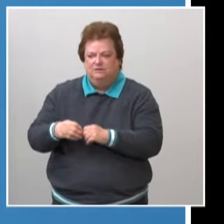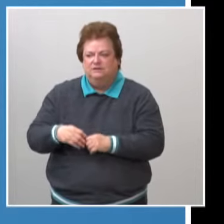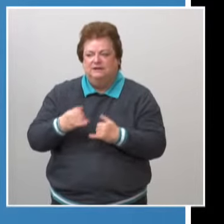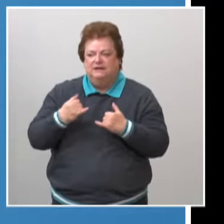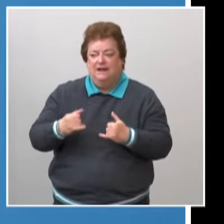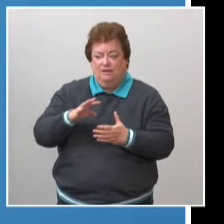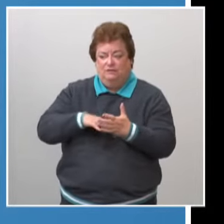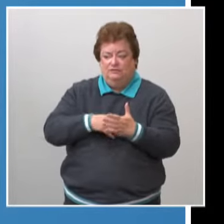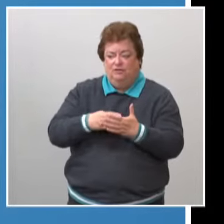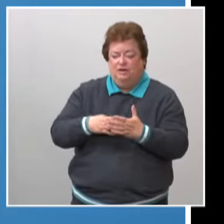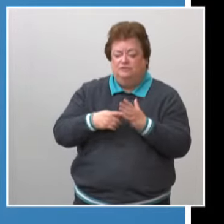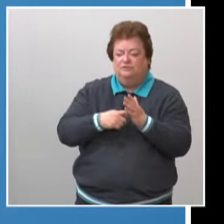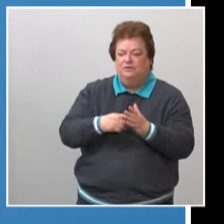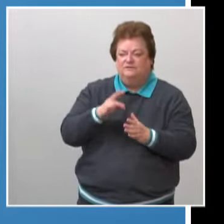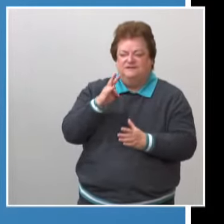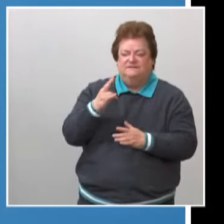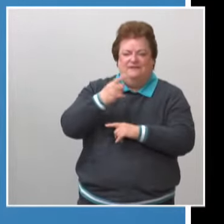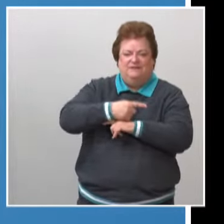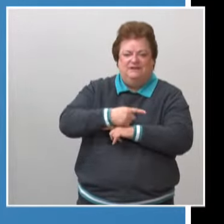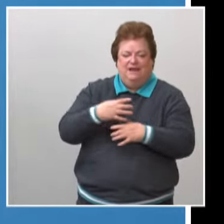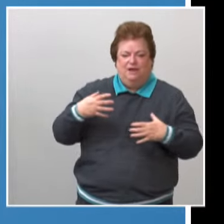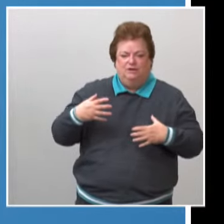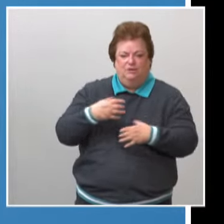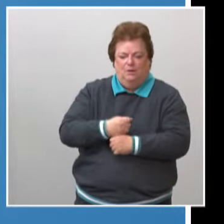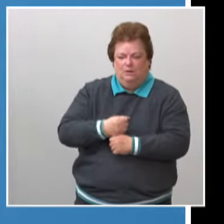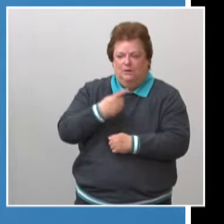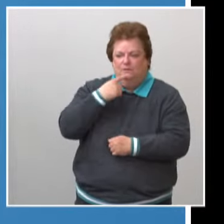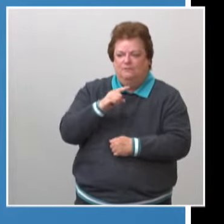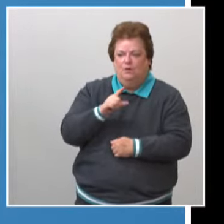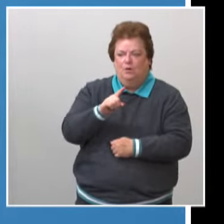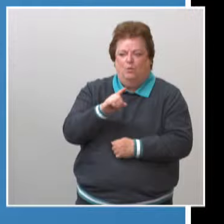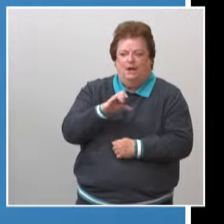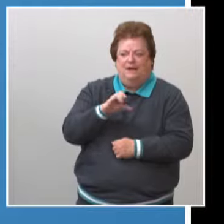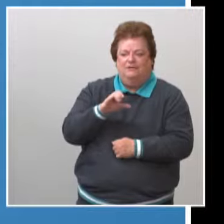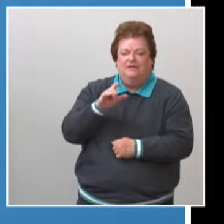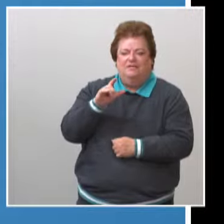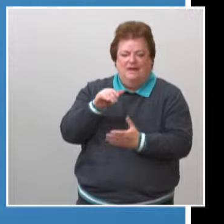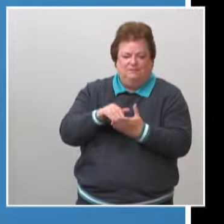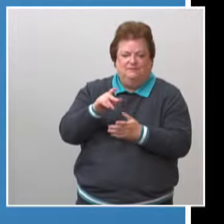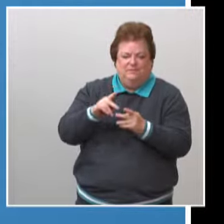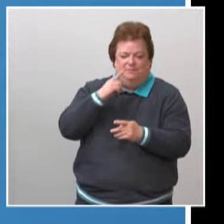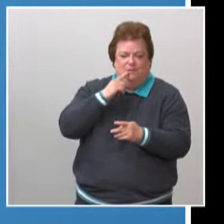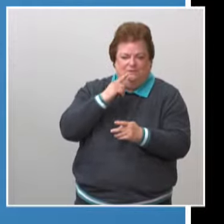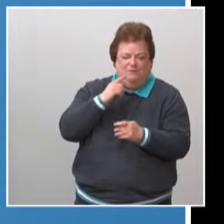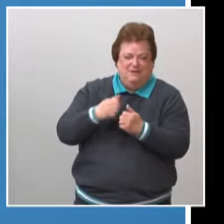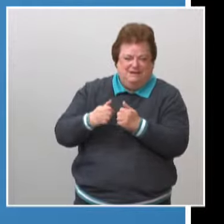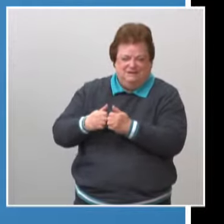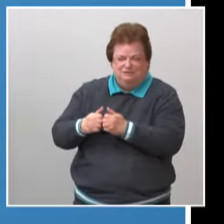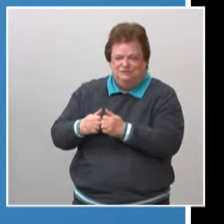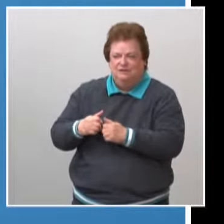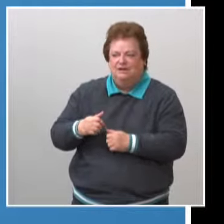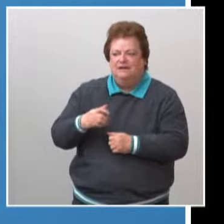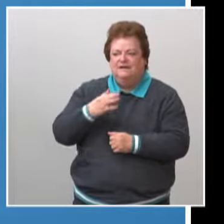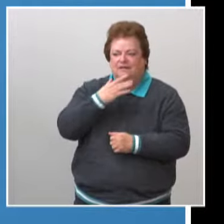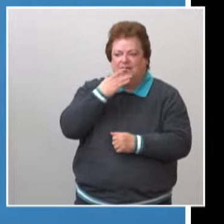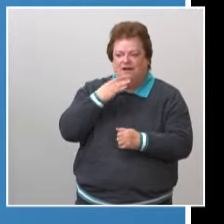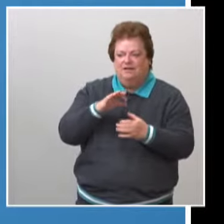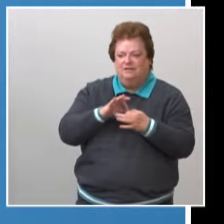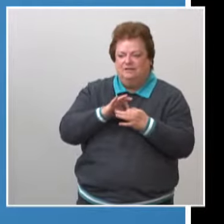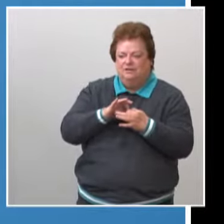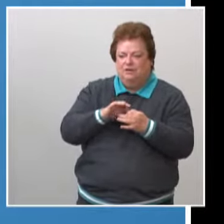see now shows the 7-day total number of cases per 100,000 people residing in Lancaster County. The color scheme aligns with